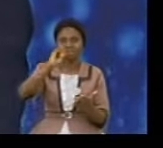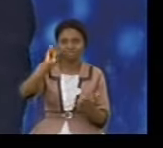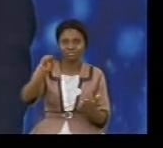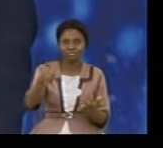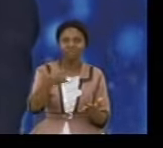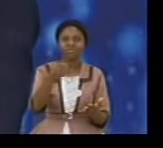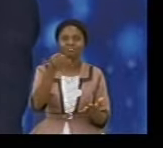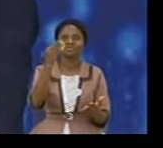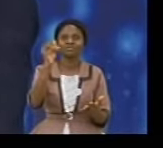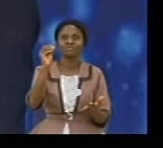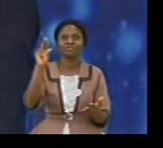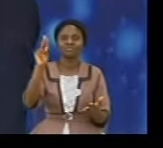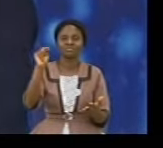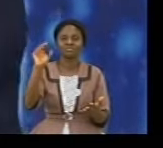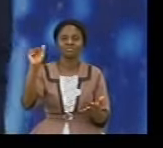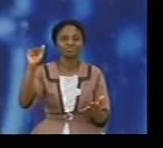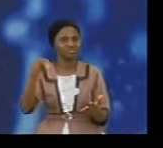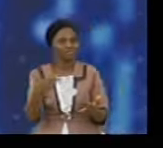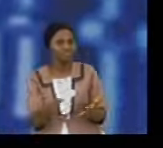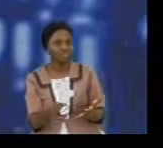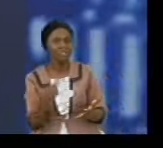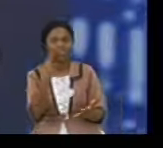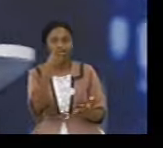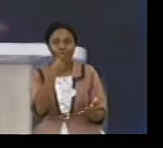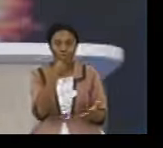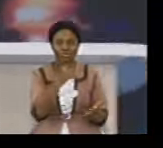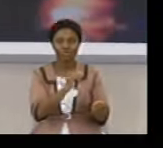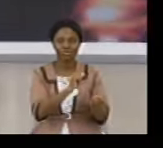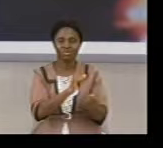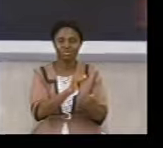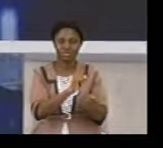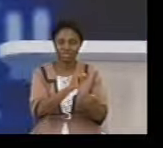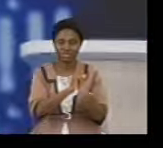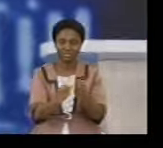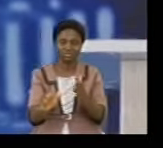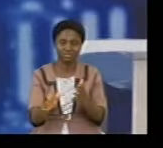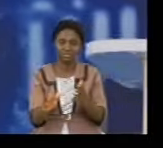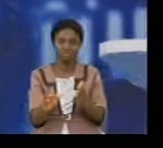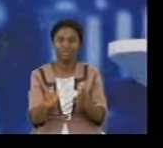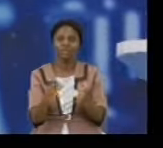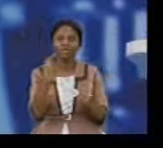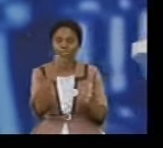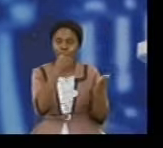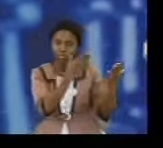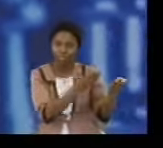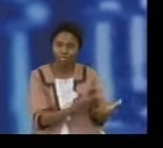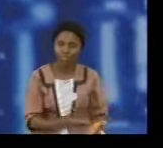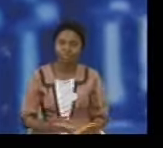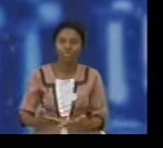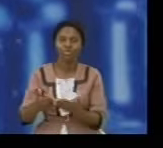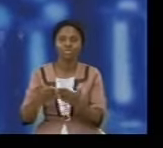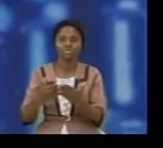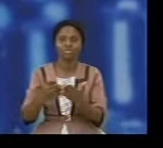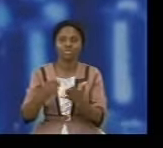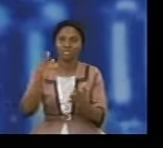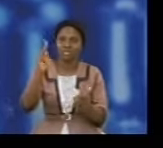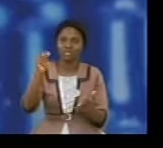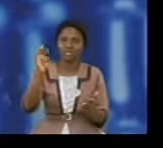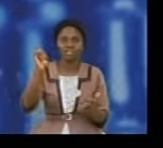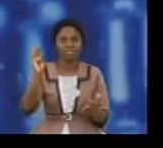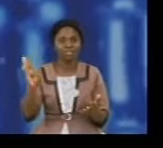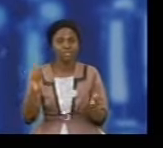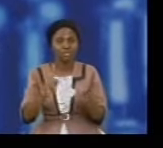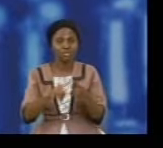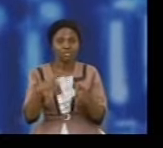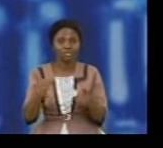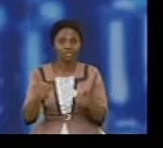defeated Jehoiakim, who brought Nebuchadnezzar to the point where he was, that he